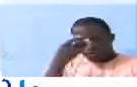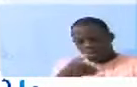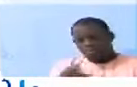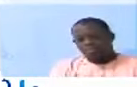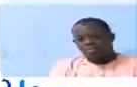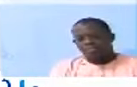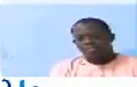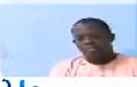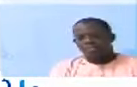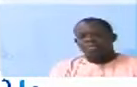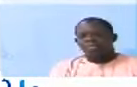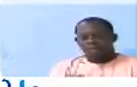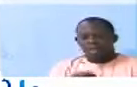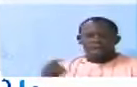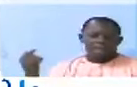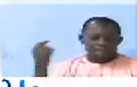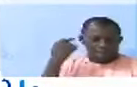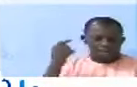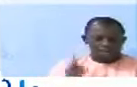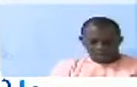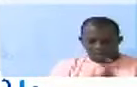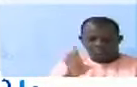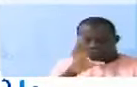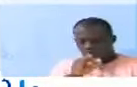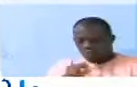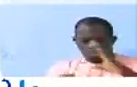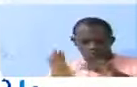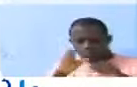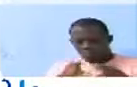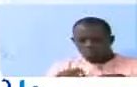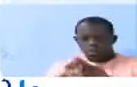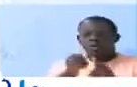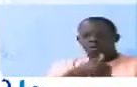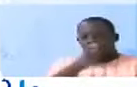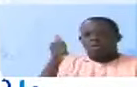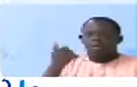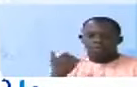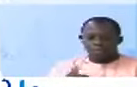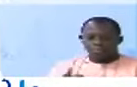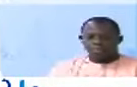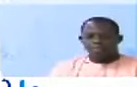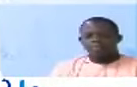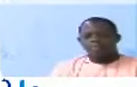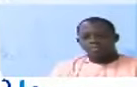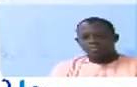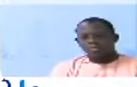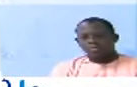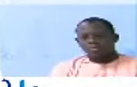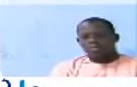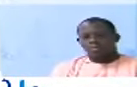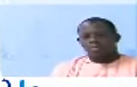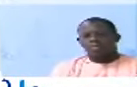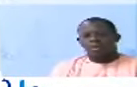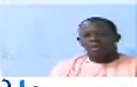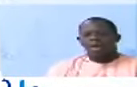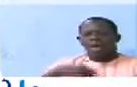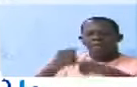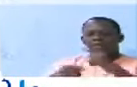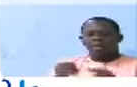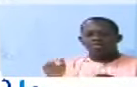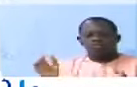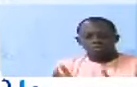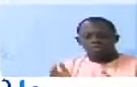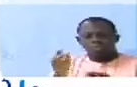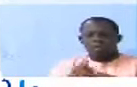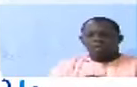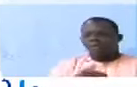I heard them talking with other people, their people. Just in a short time, some other